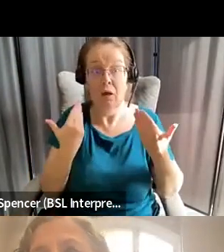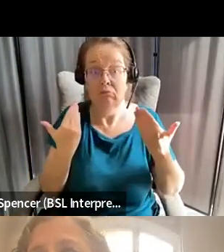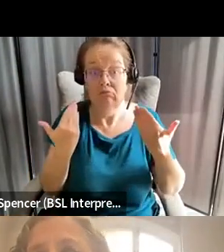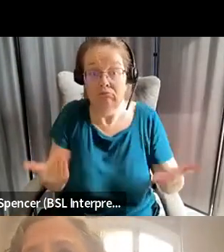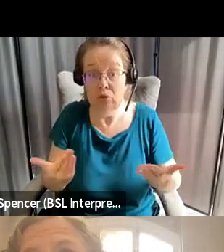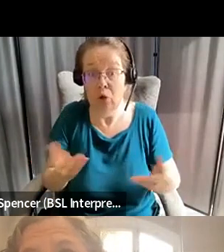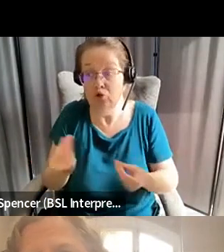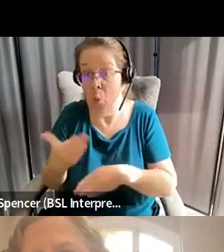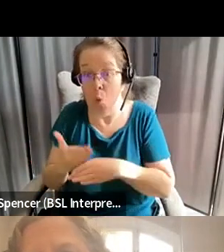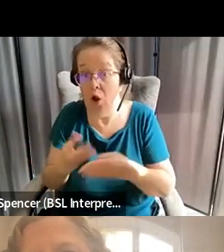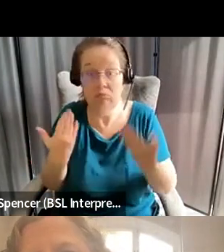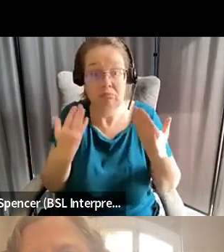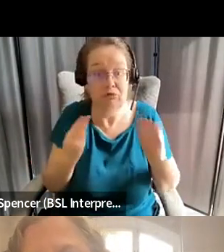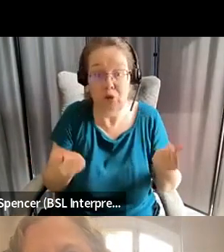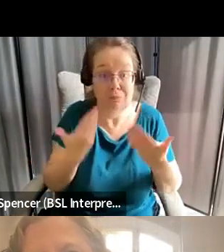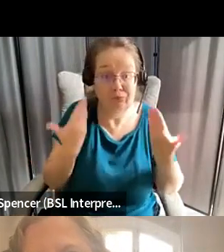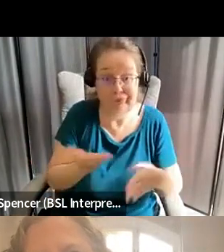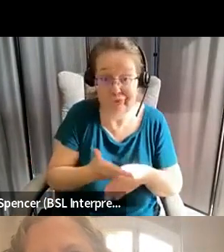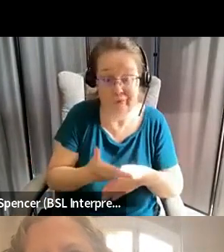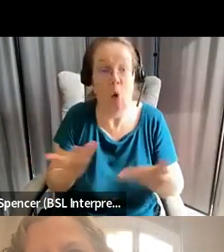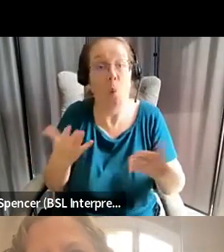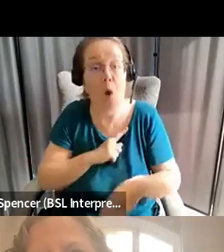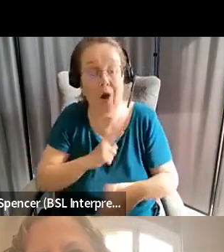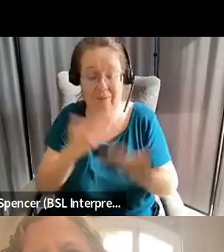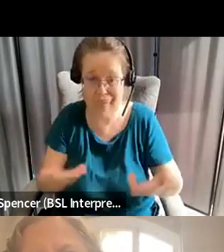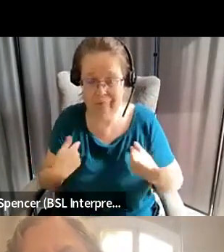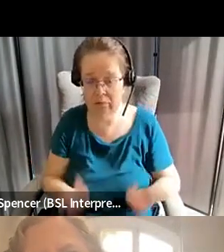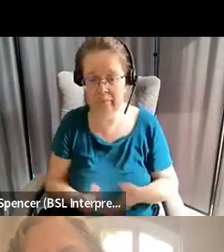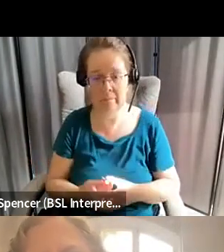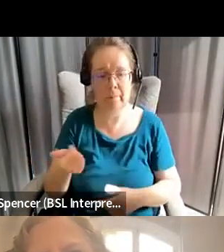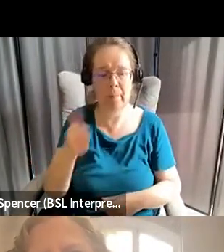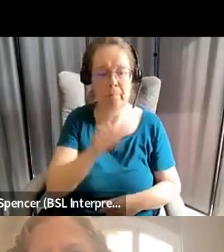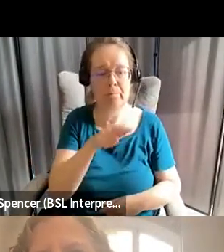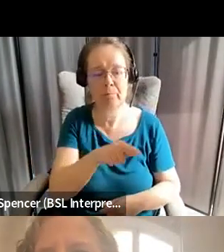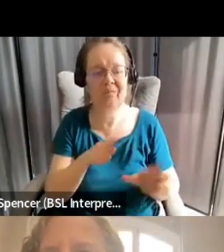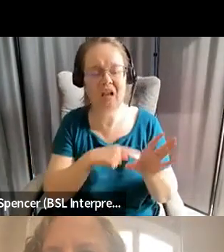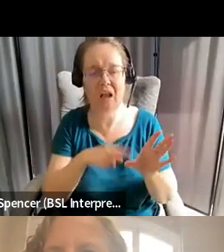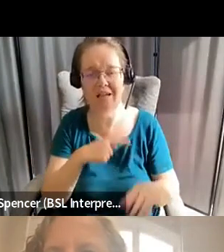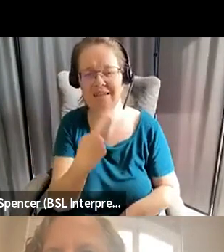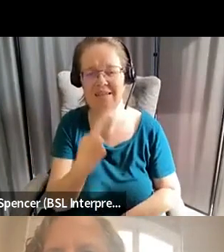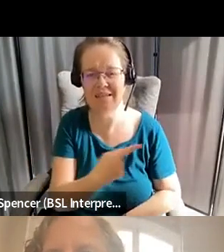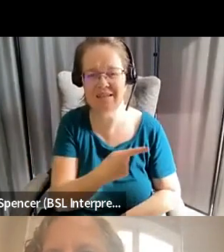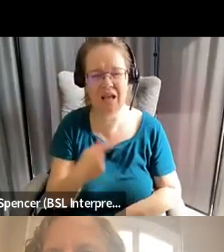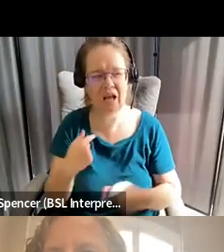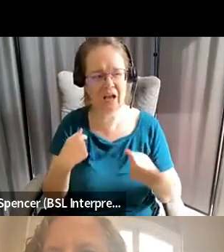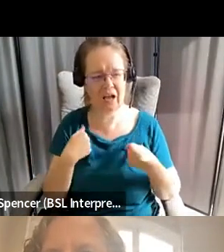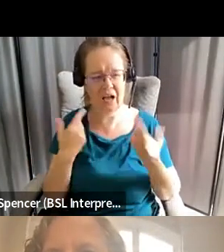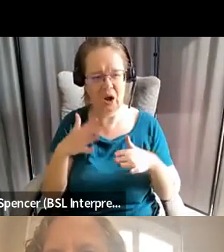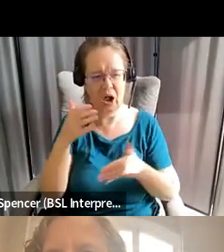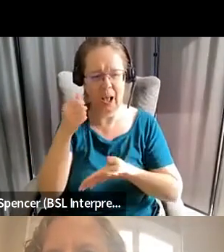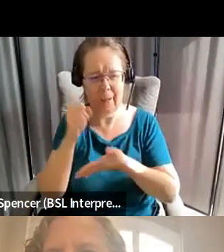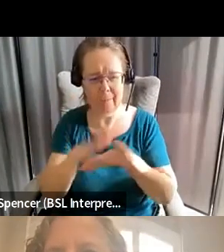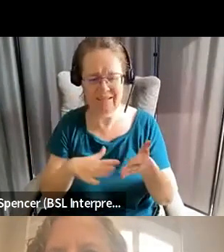in others. I think for me, just to show the varieties of experience from different